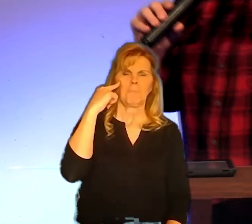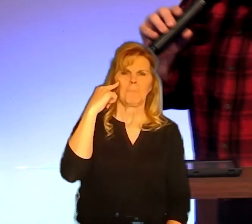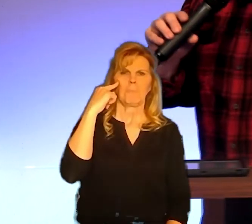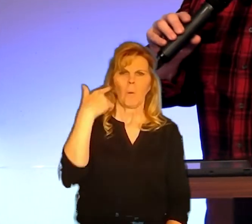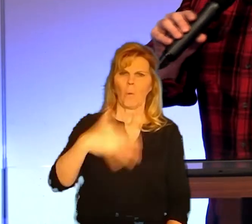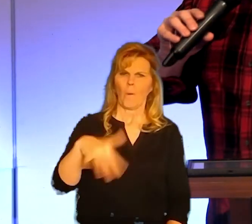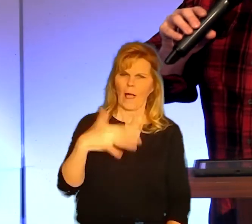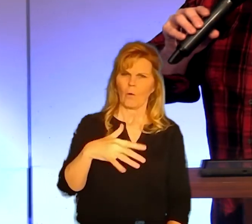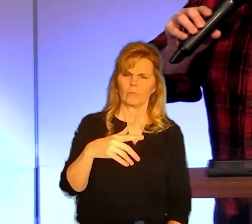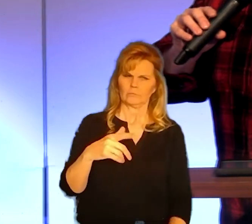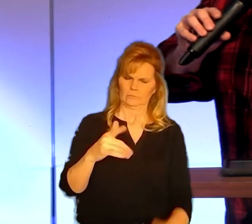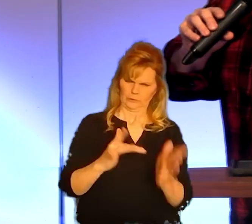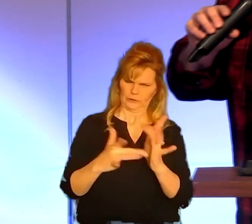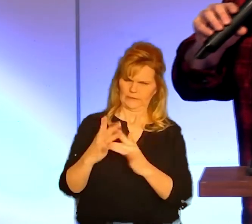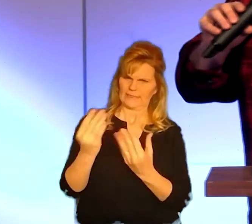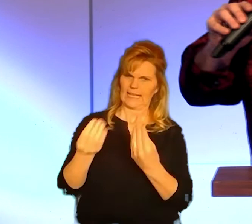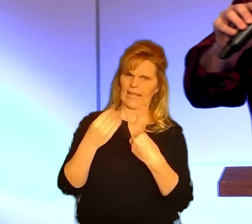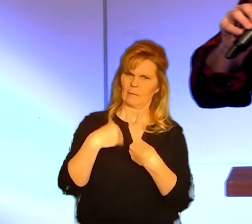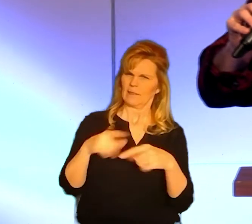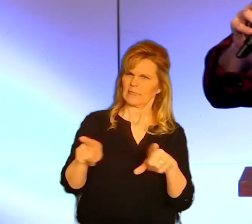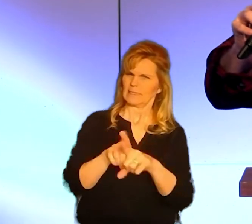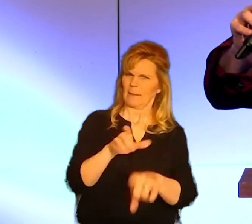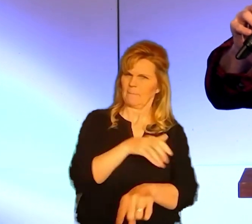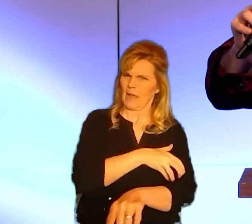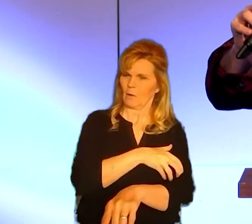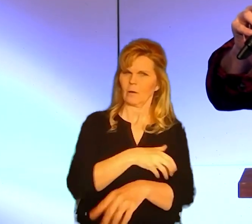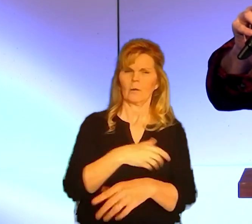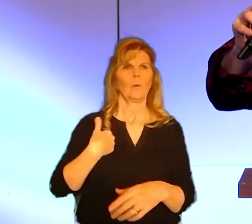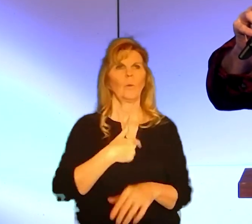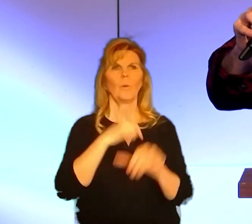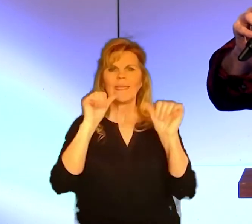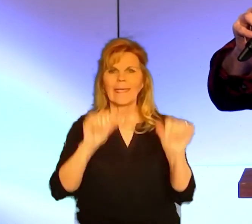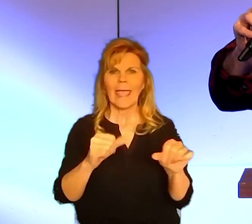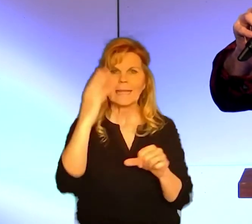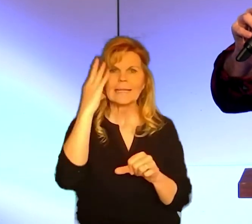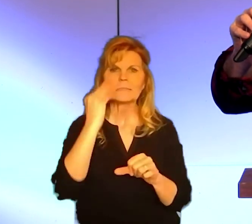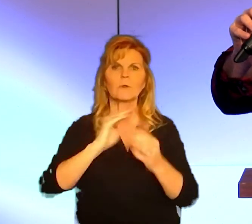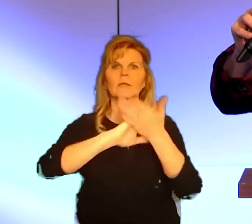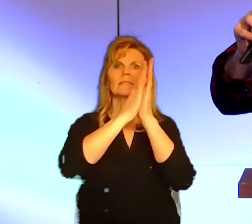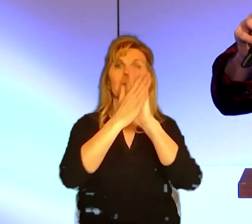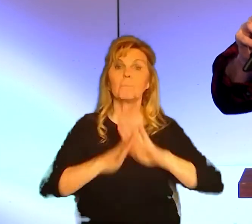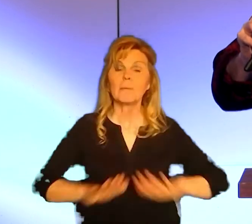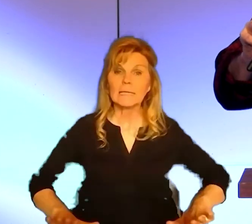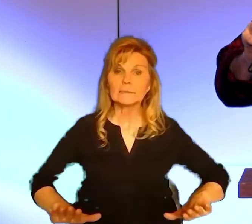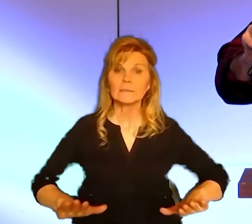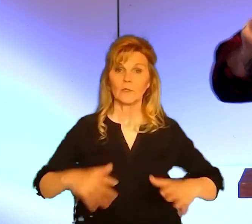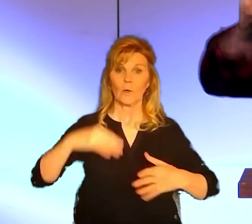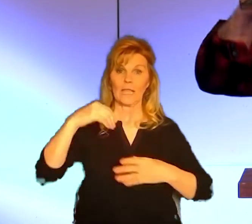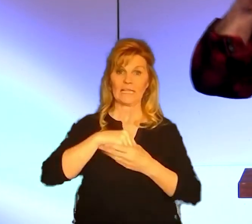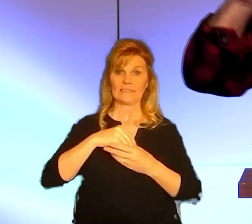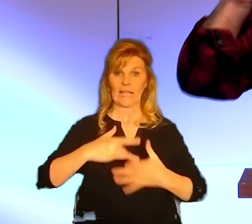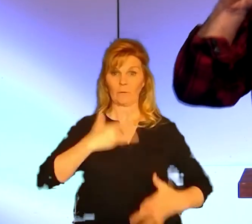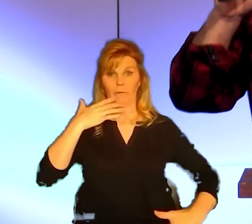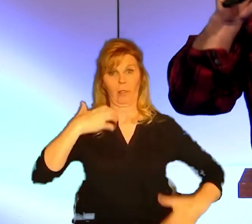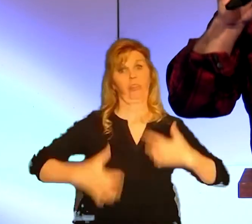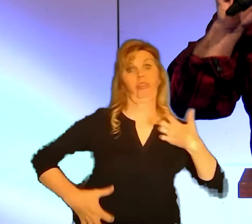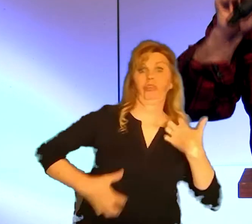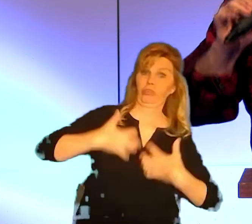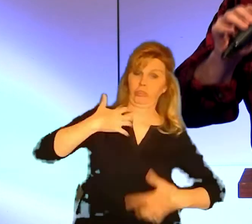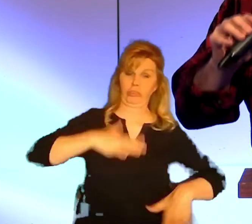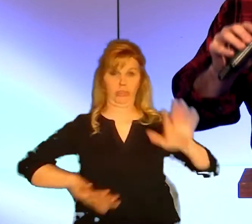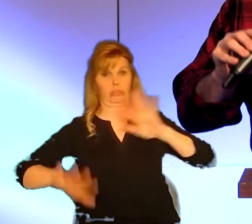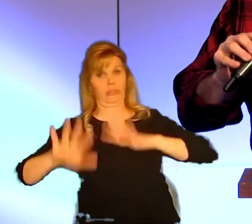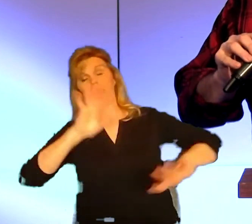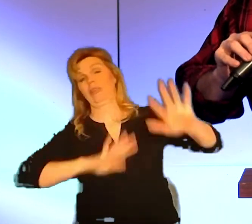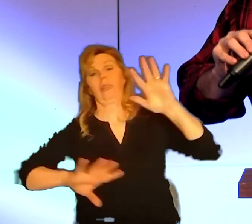storm. And you can experience peace, and we can experience peace. And then I'm going to rebuke you in the process.